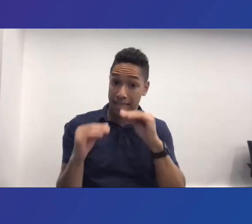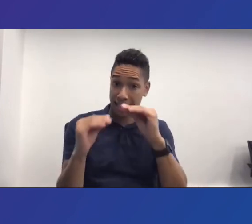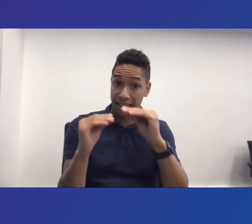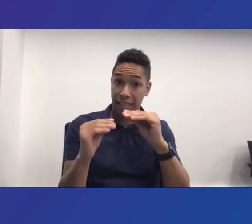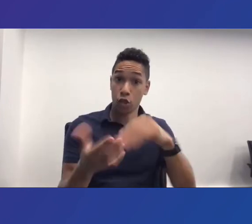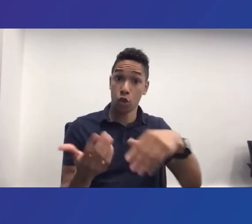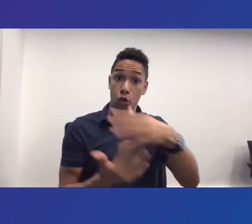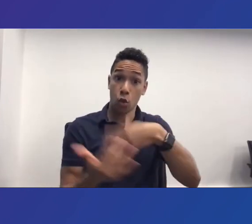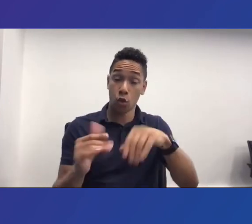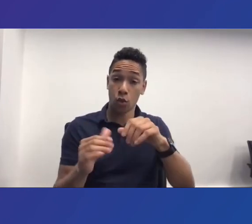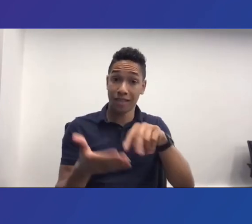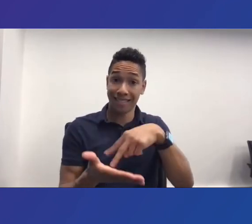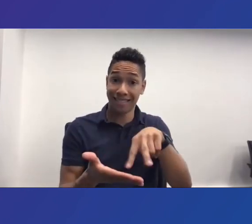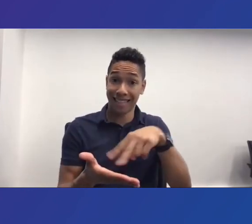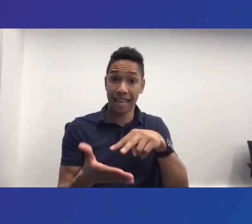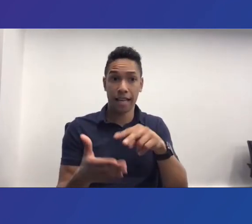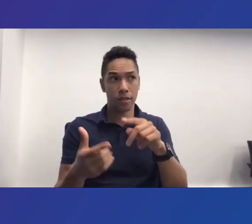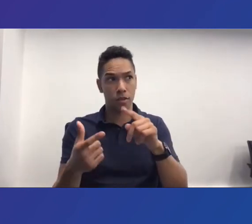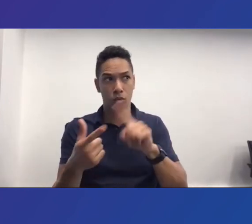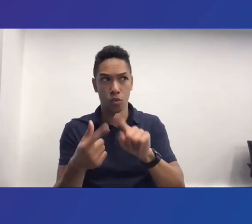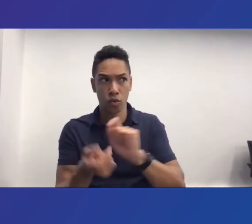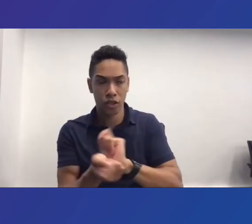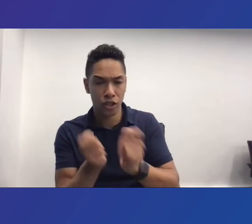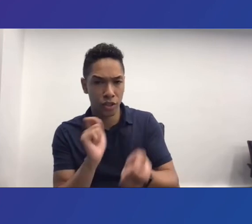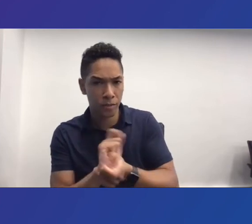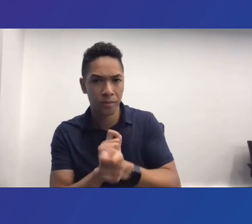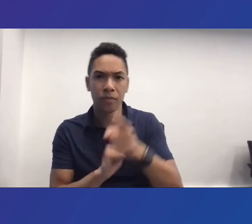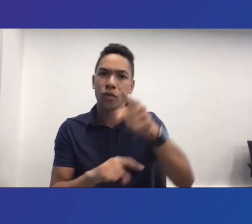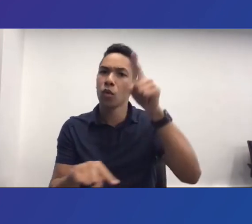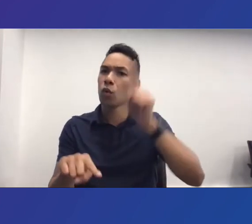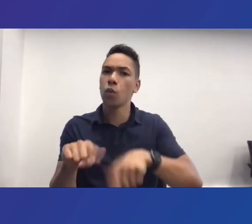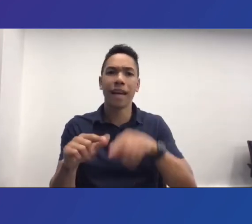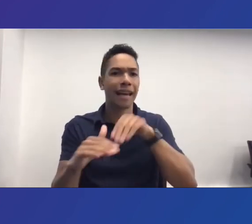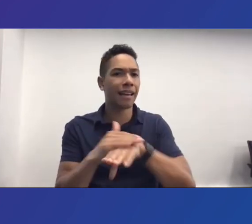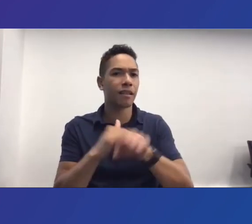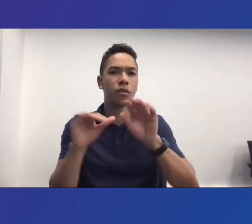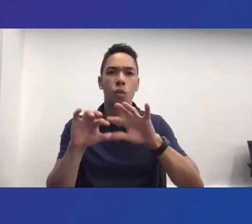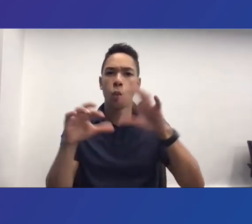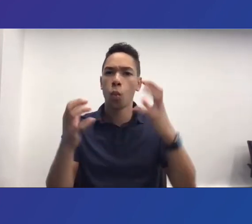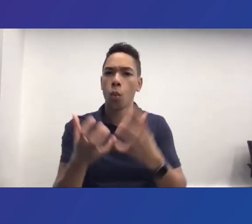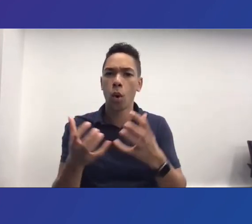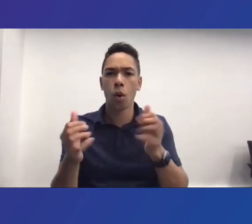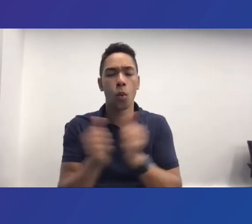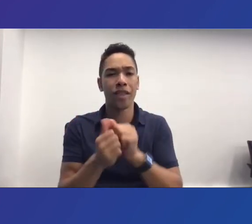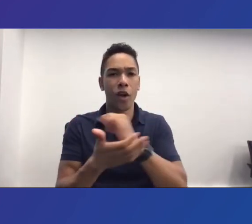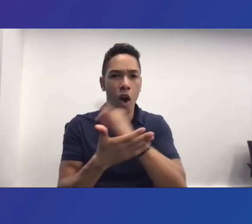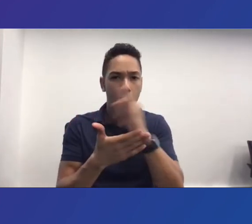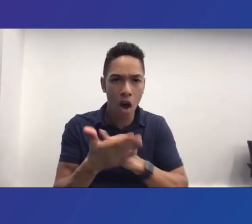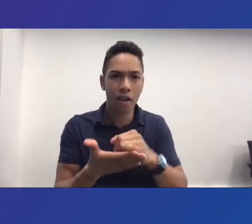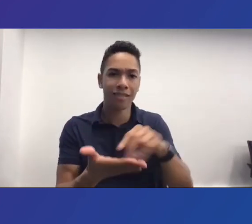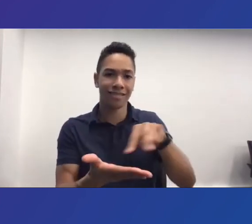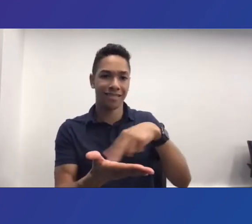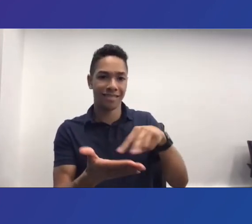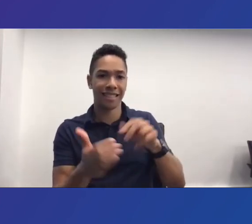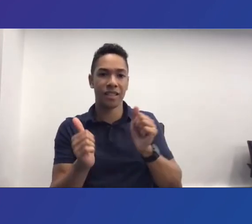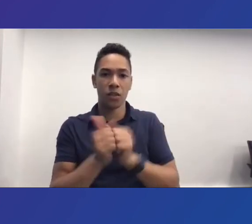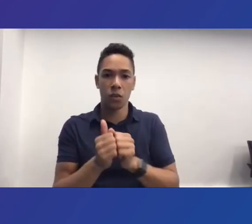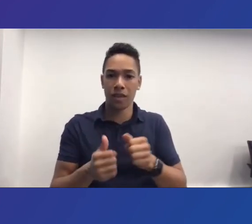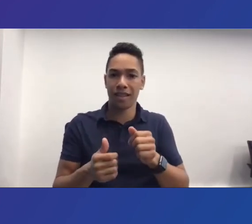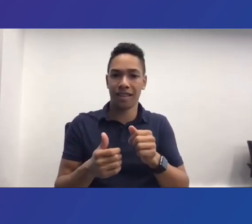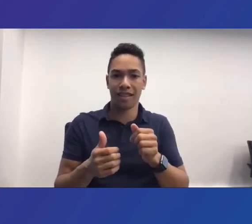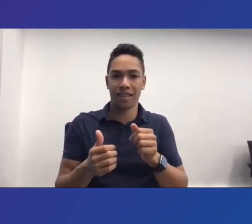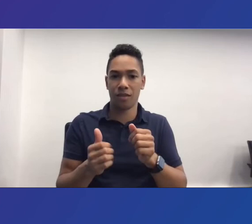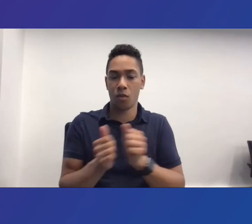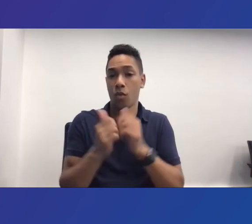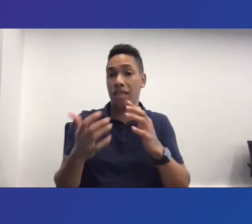like thinking about forging a change, like you can't go into the world with art and dance and feel like you can change if you don't feel like you're